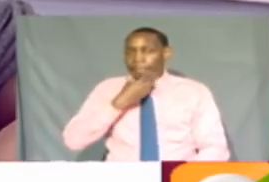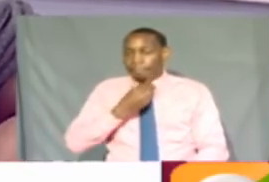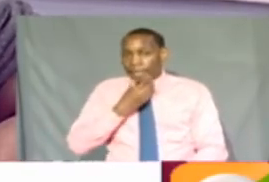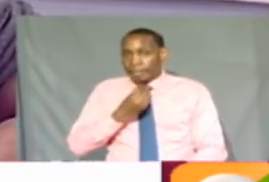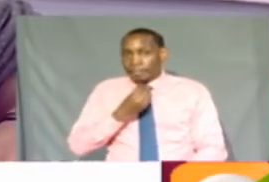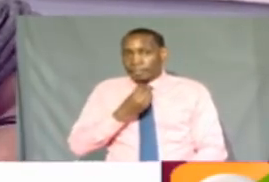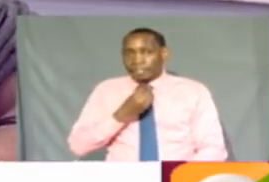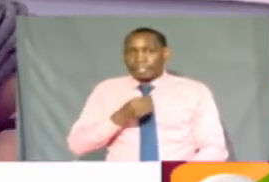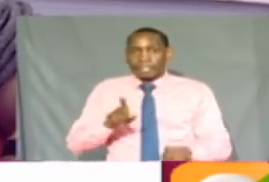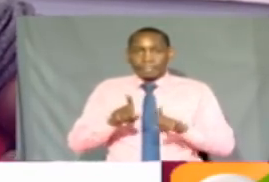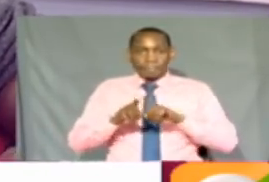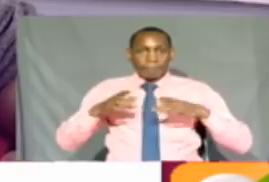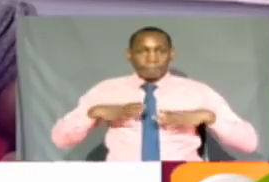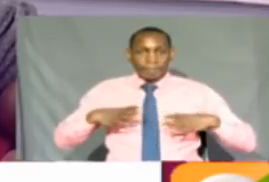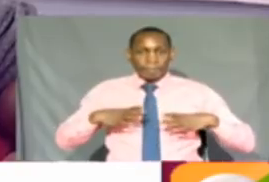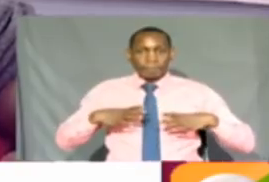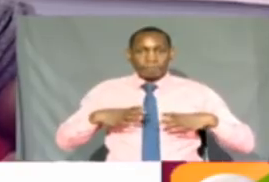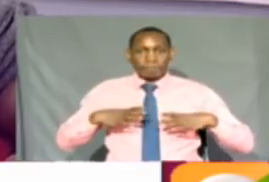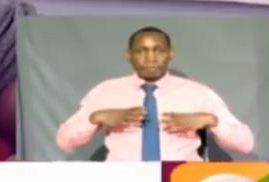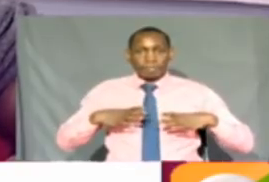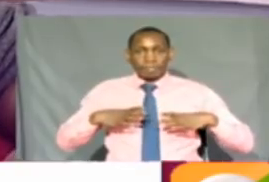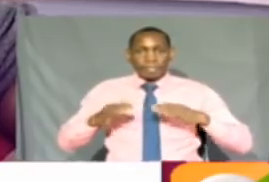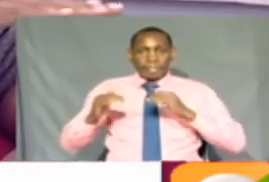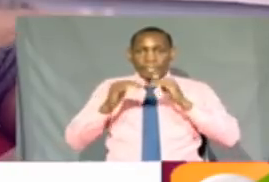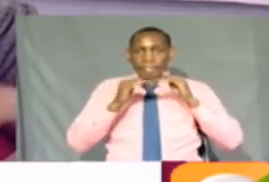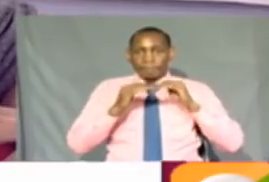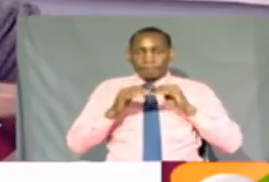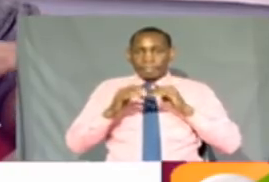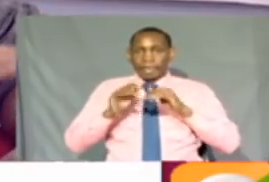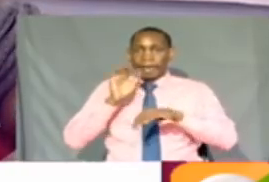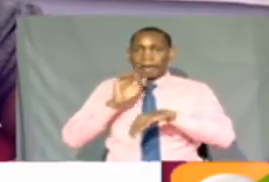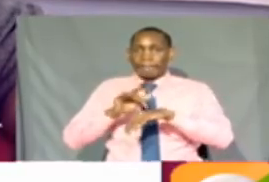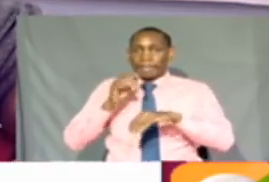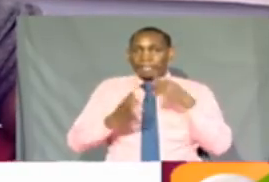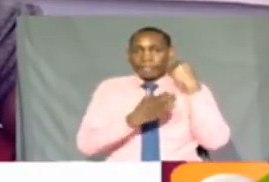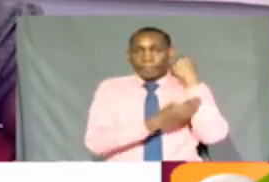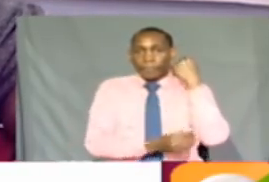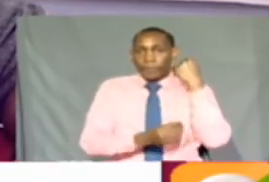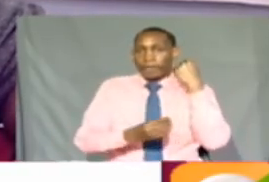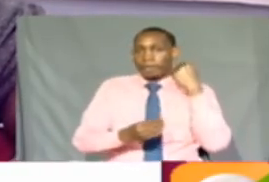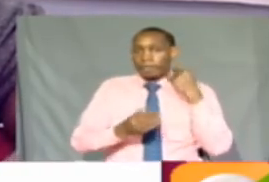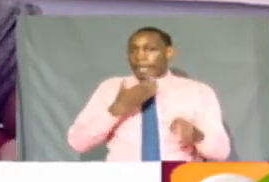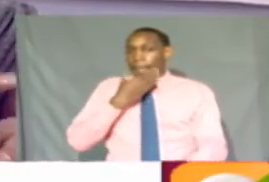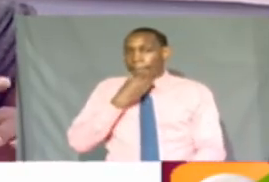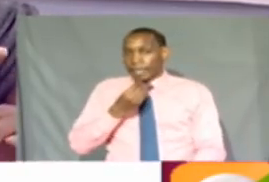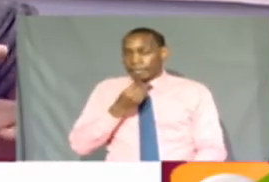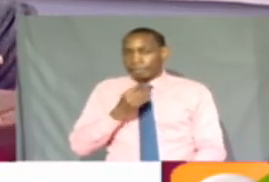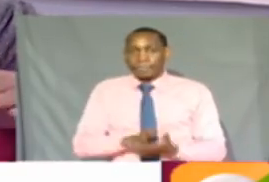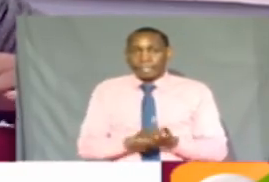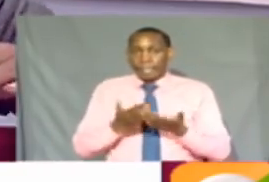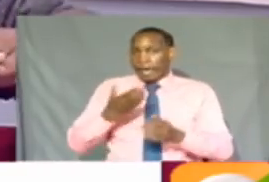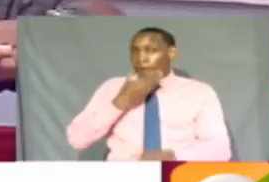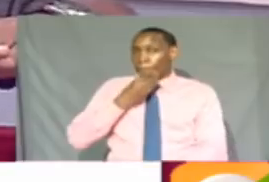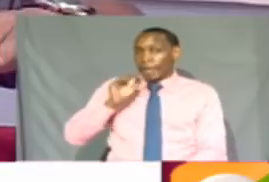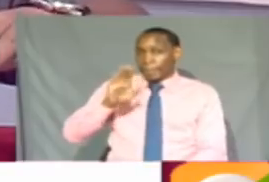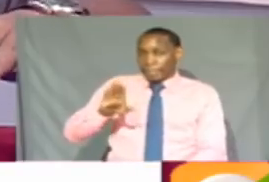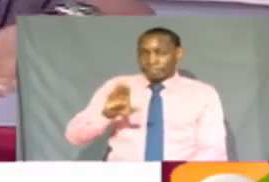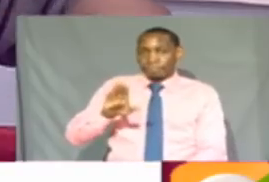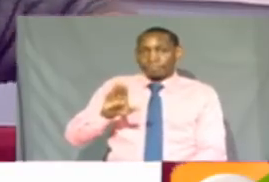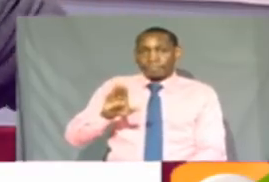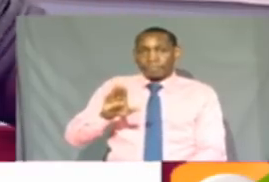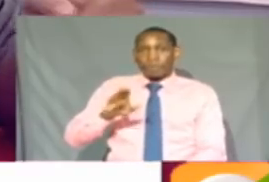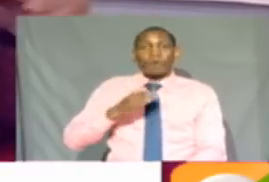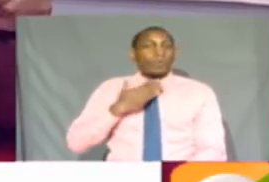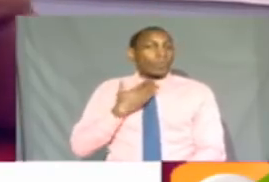hurts people in phases, and particularly hurts poorer men more than richer men. Right. And so the poor men, who also in some